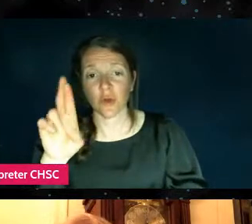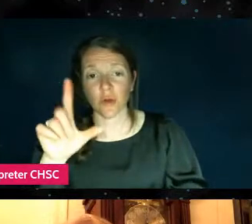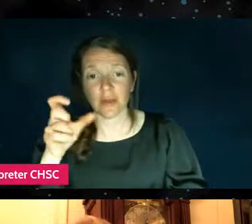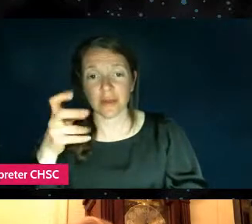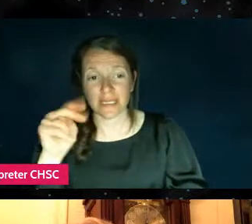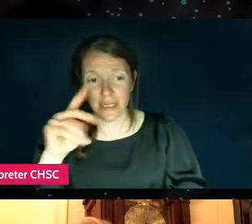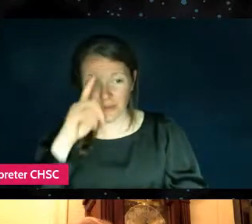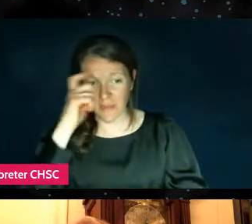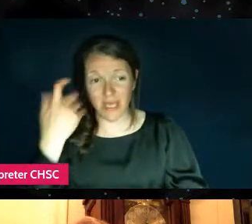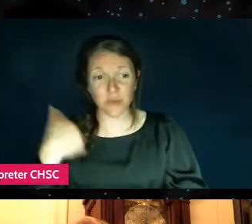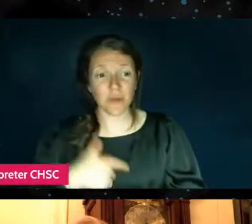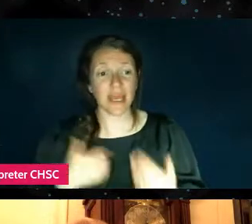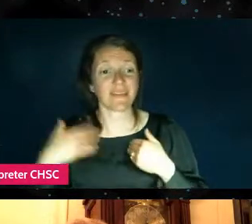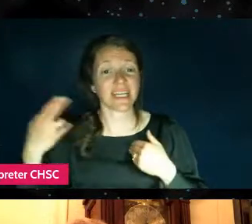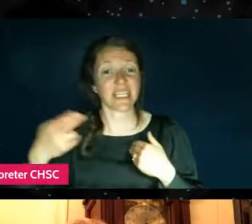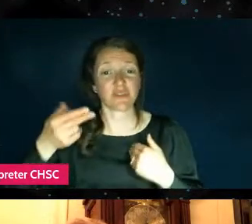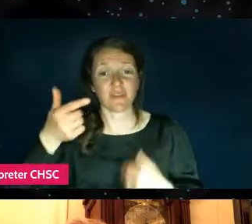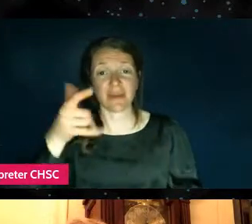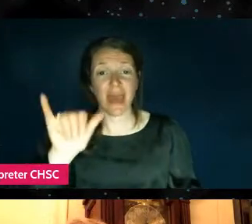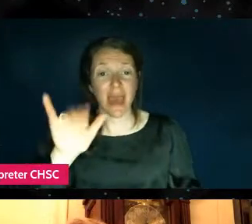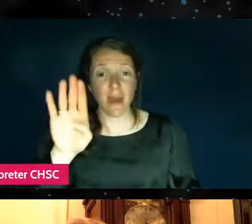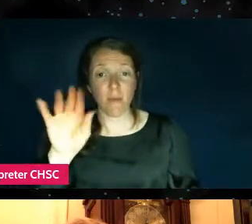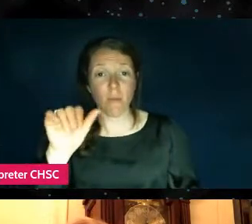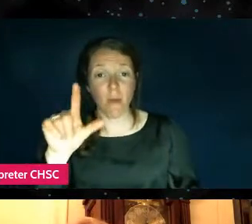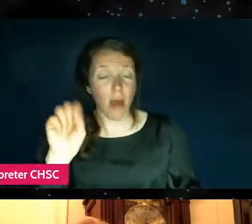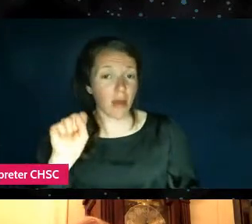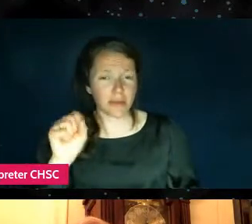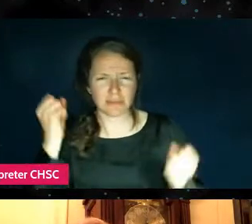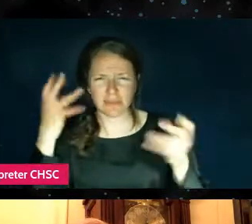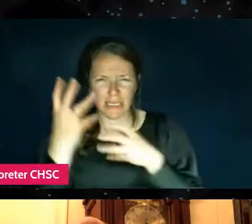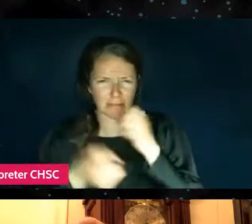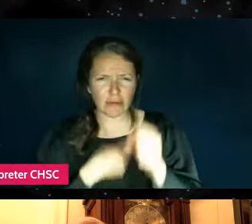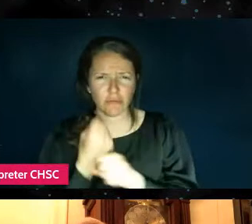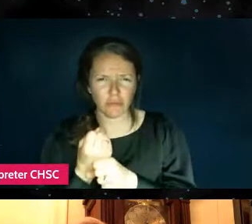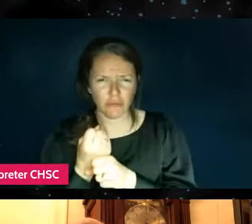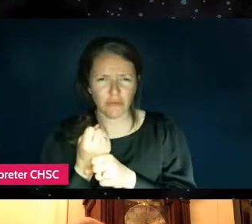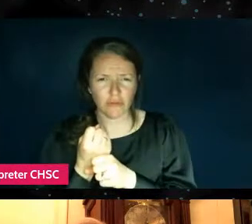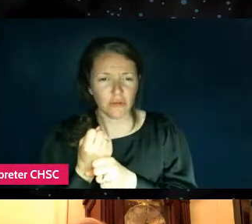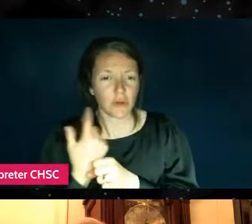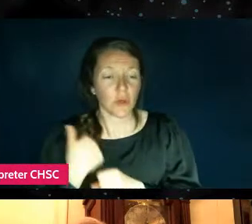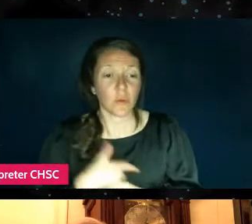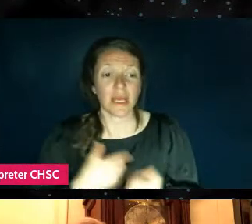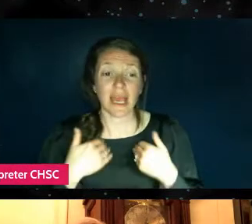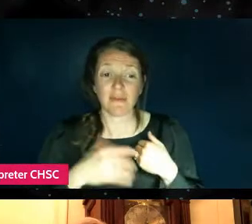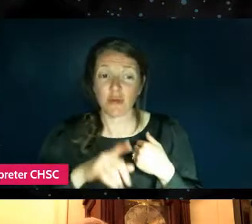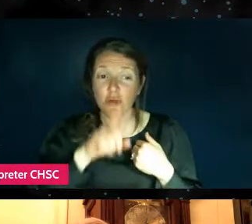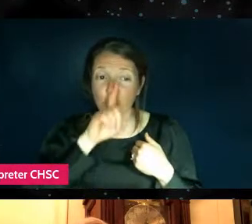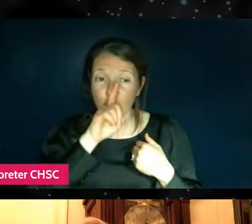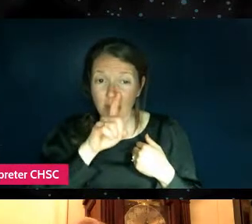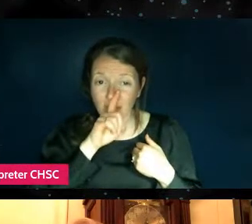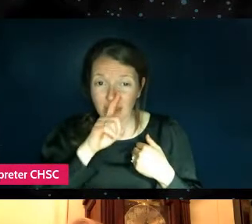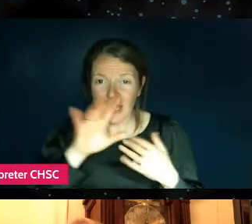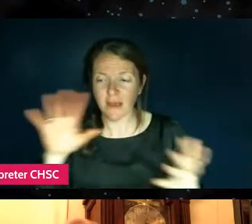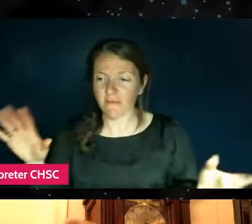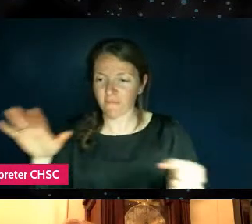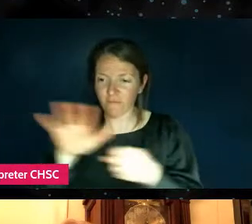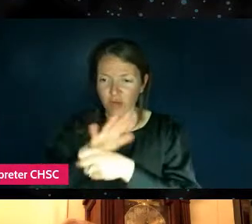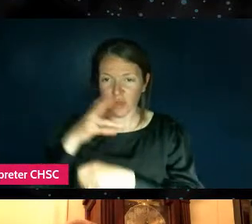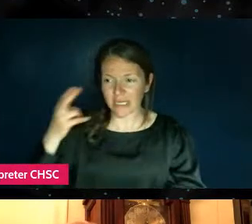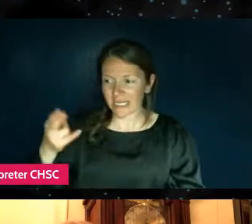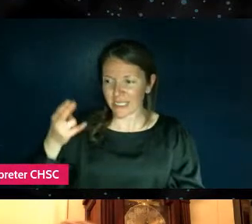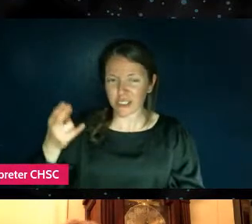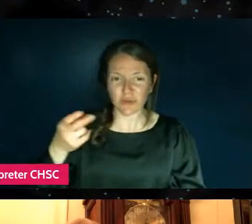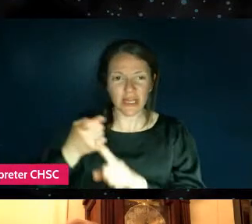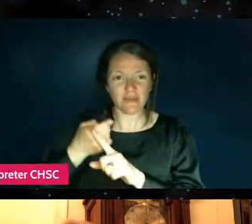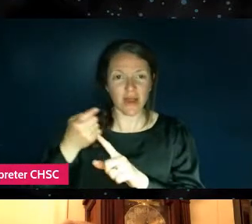gay balls that have been going on for many, many years, we have a really complete history of things all the way back